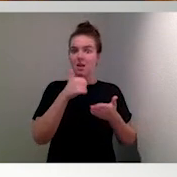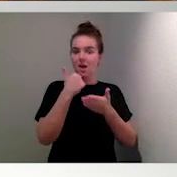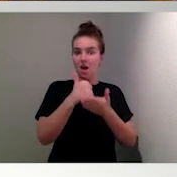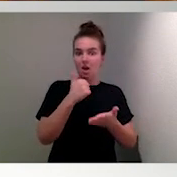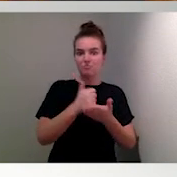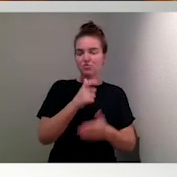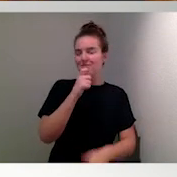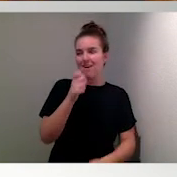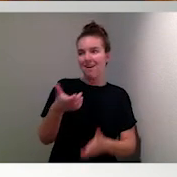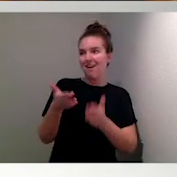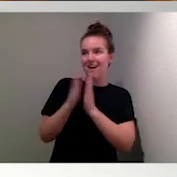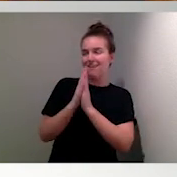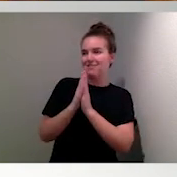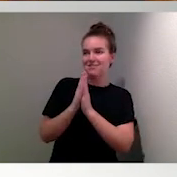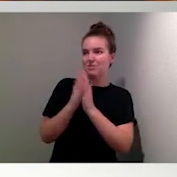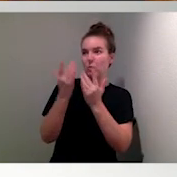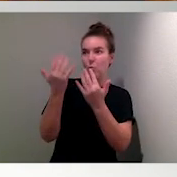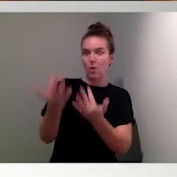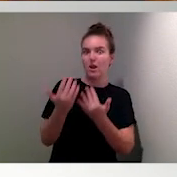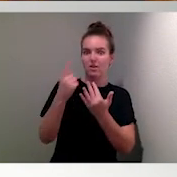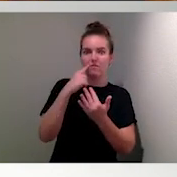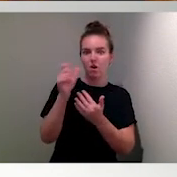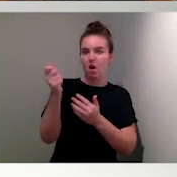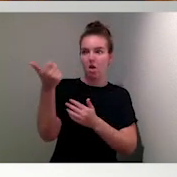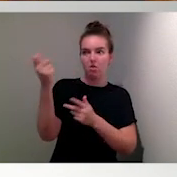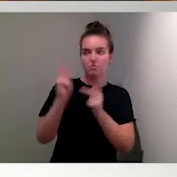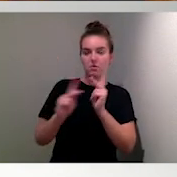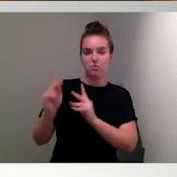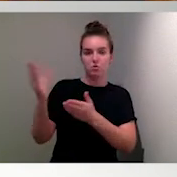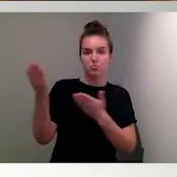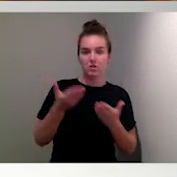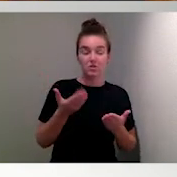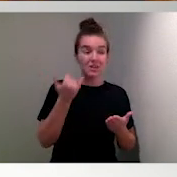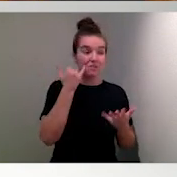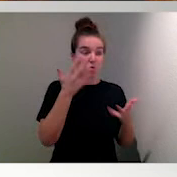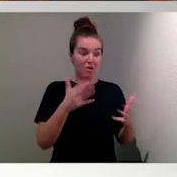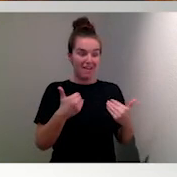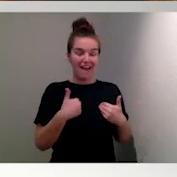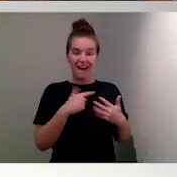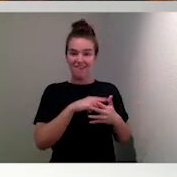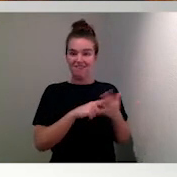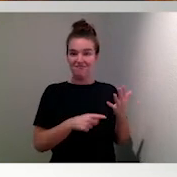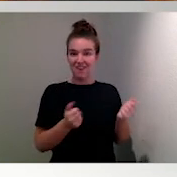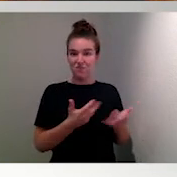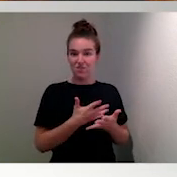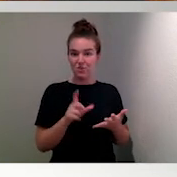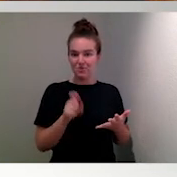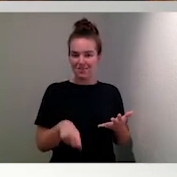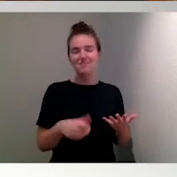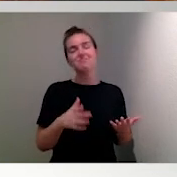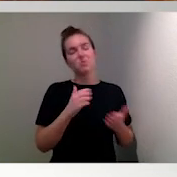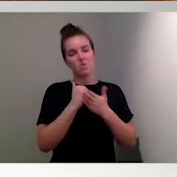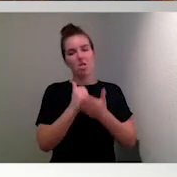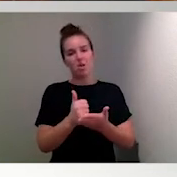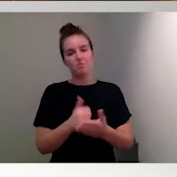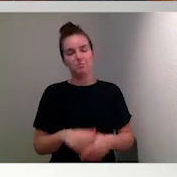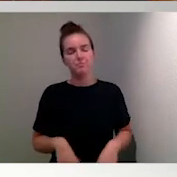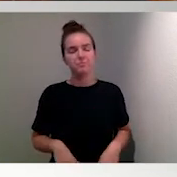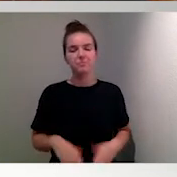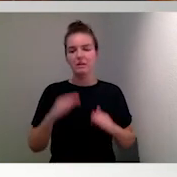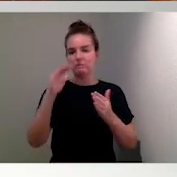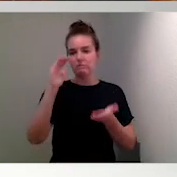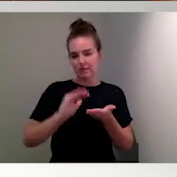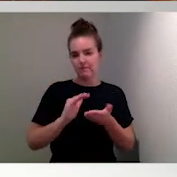whatever. If you already pre-have them there, it makes a world of difference. Yeah. Especially if you know they might do that. Right. We've done